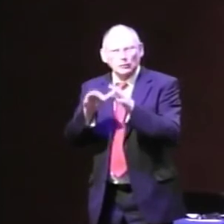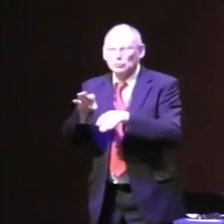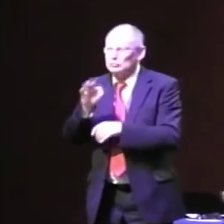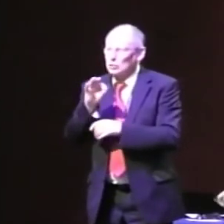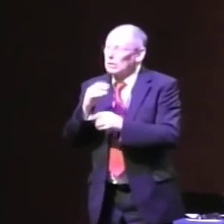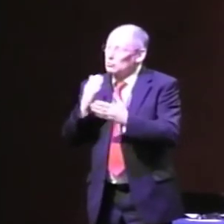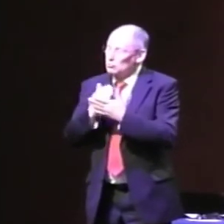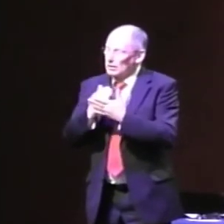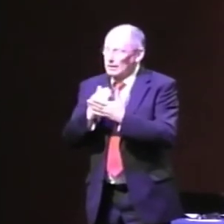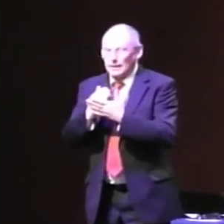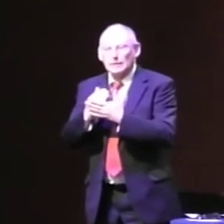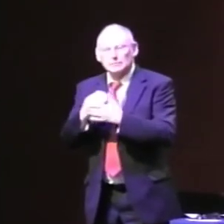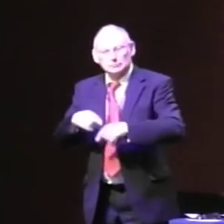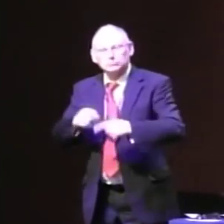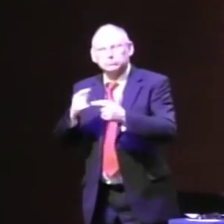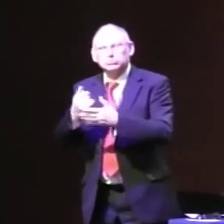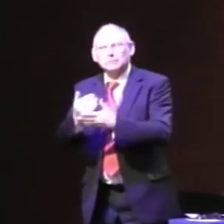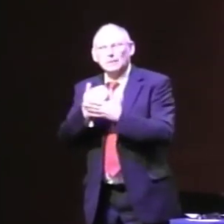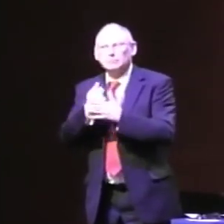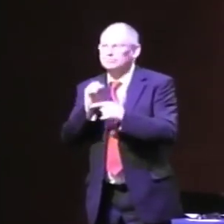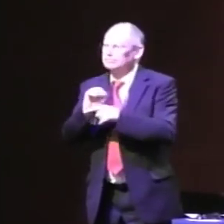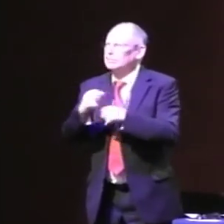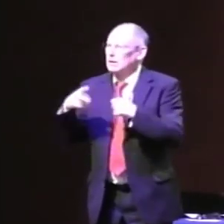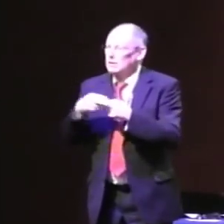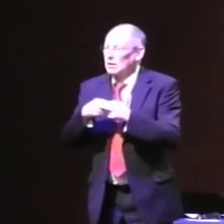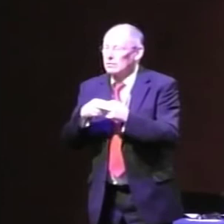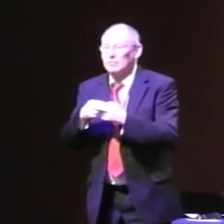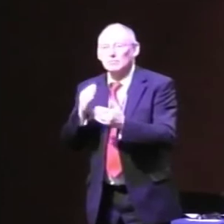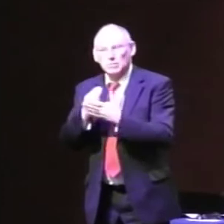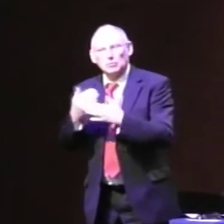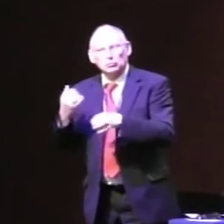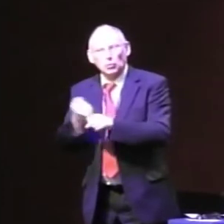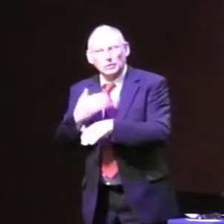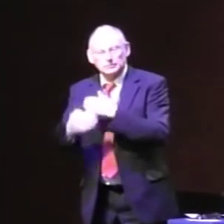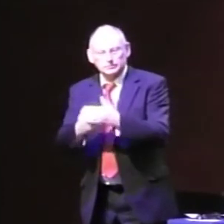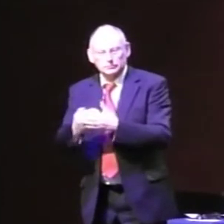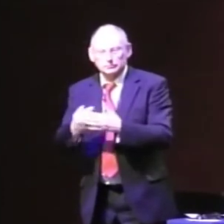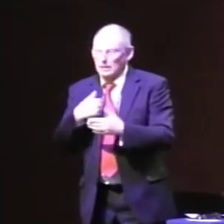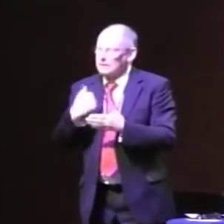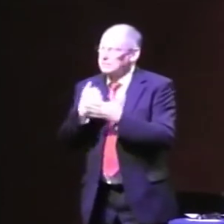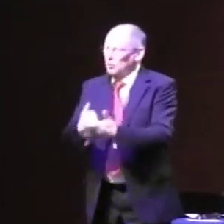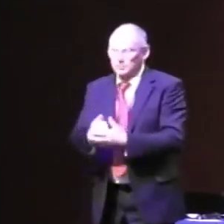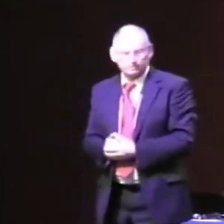really anti-austerity, but not just in words, in deeds. I support.